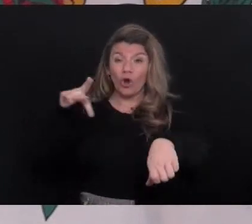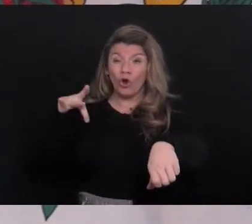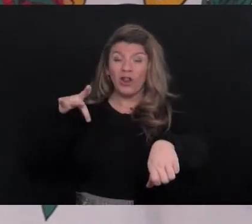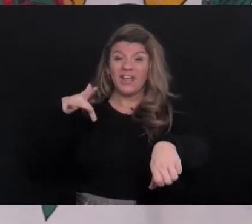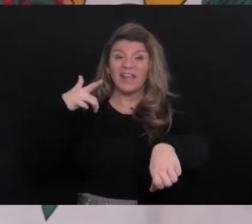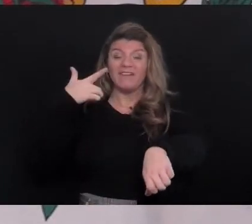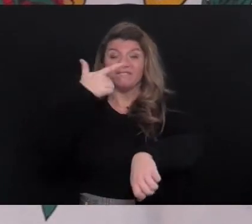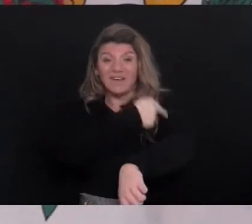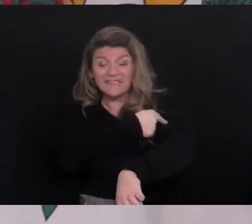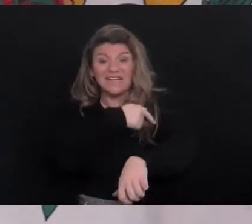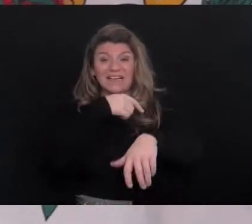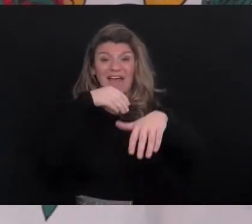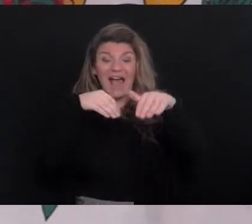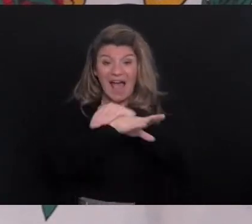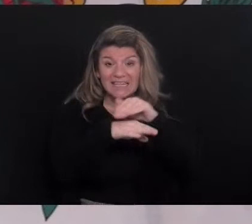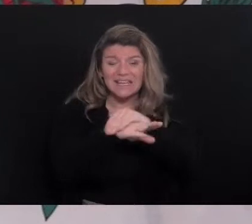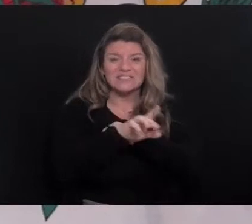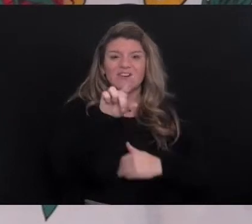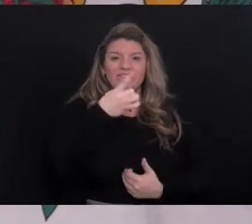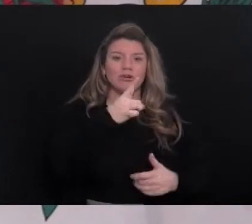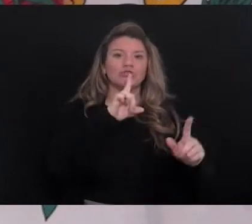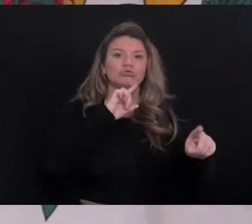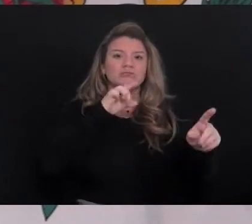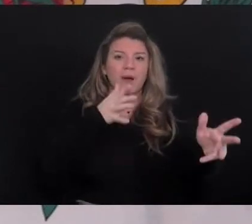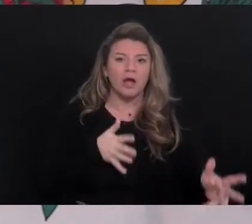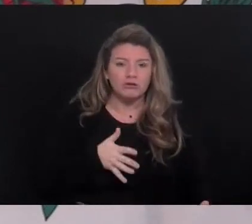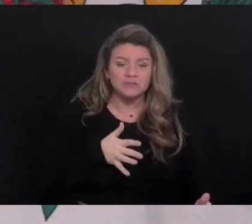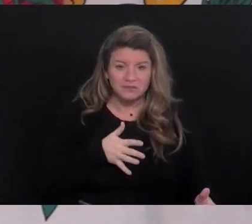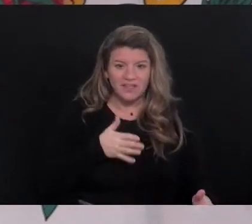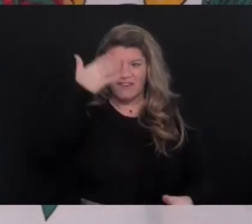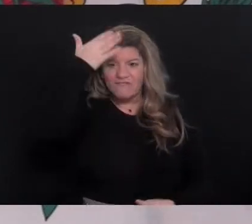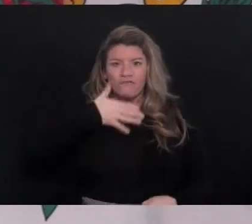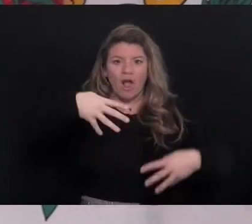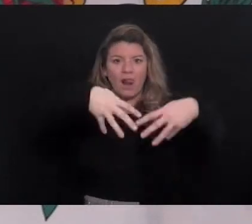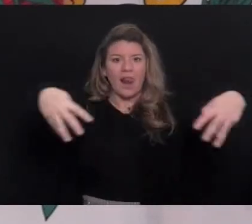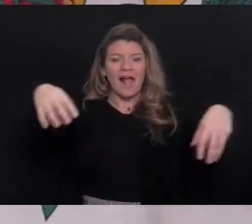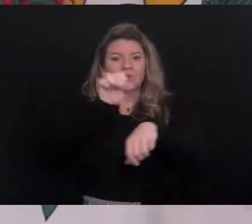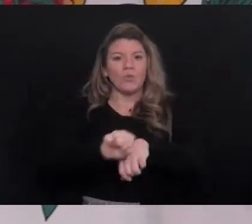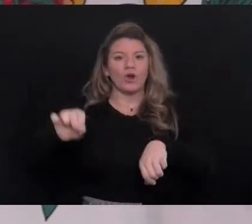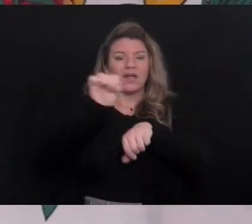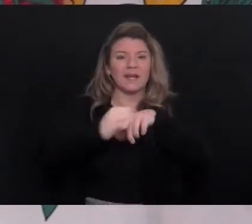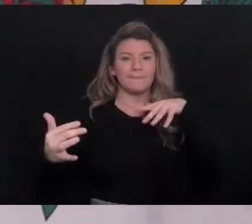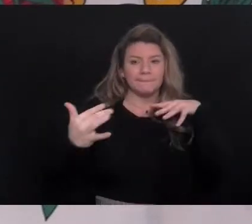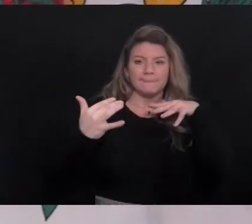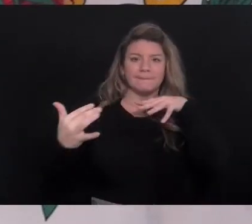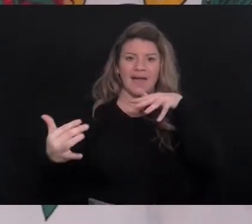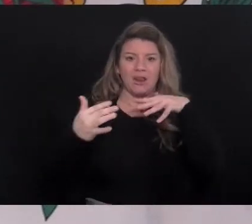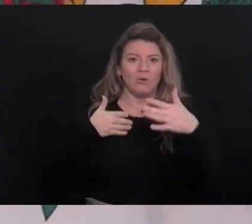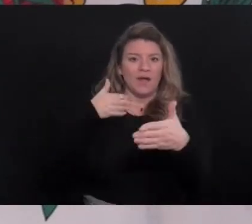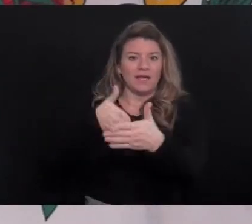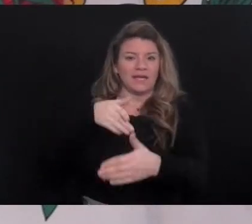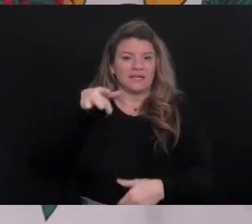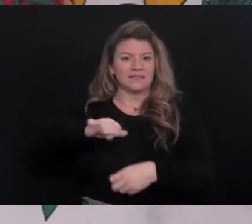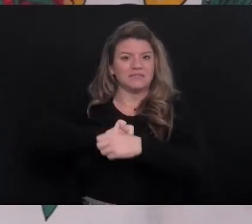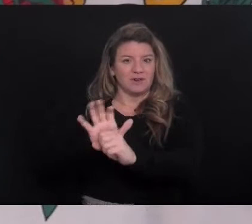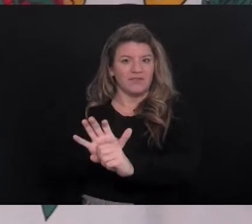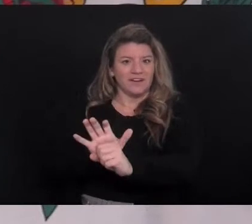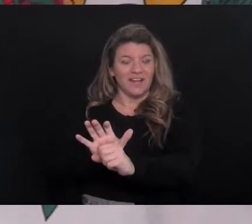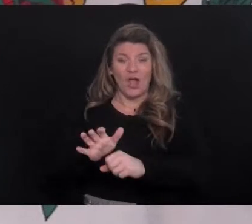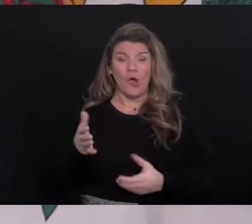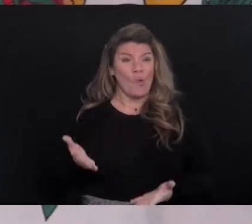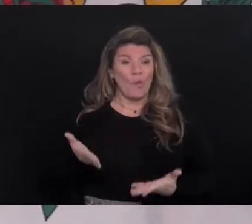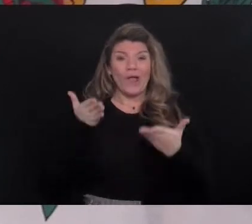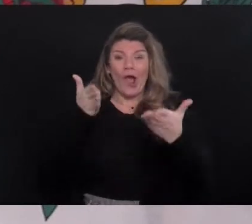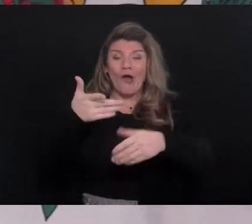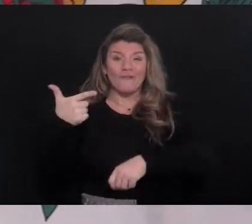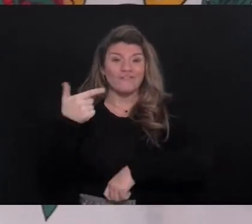vaccine access to first responders that were on the front lines in the battle against this pandemic. We offered